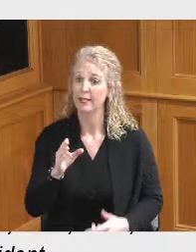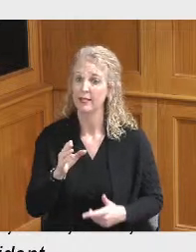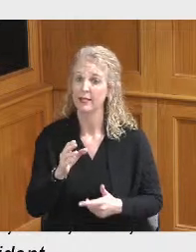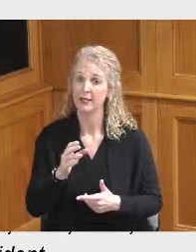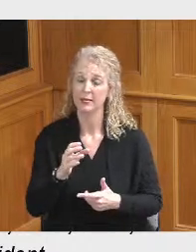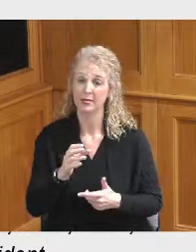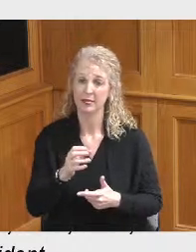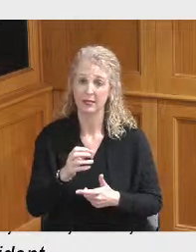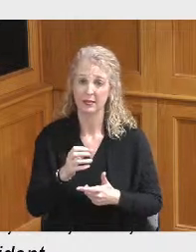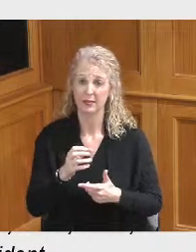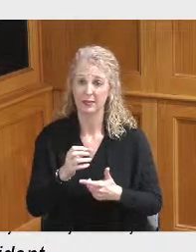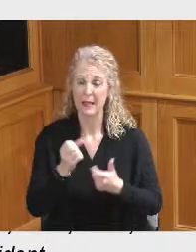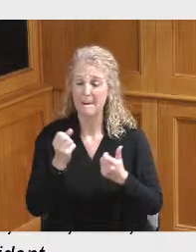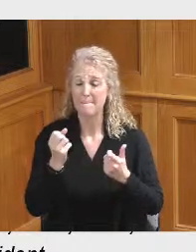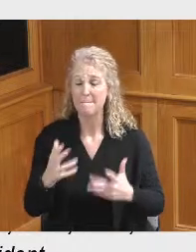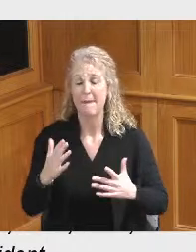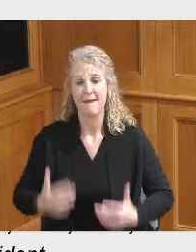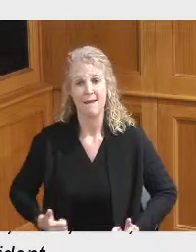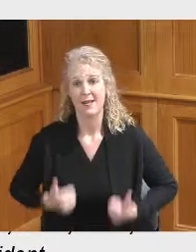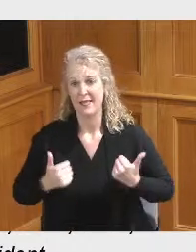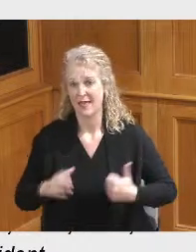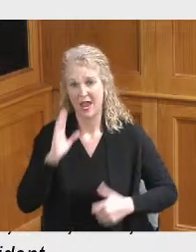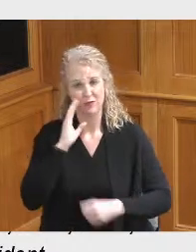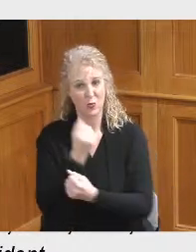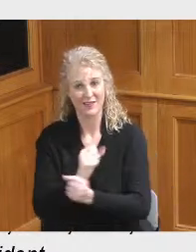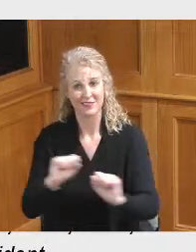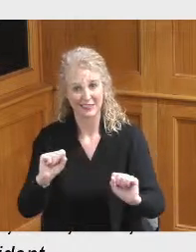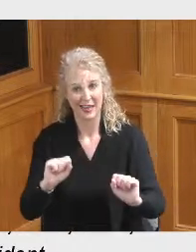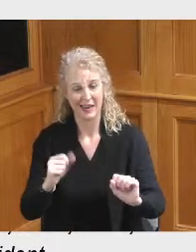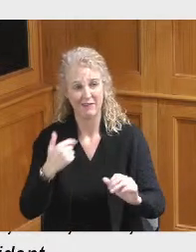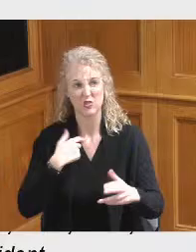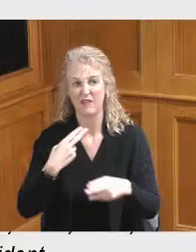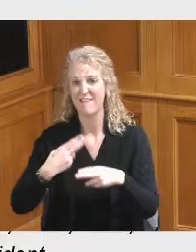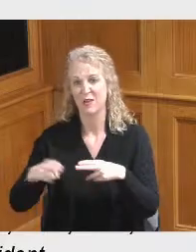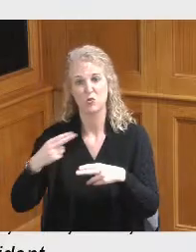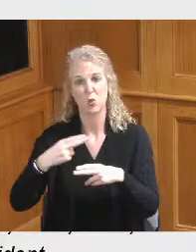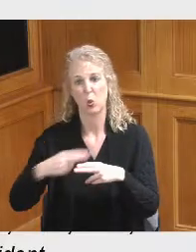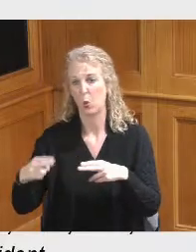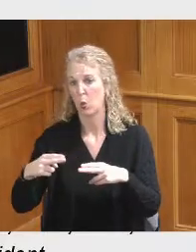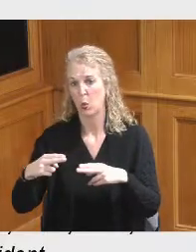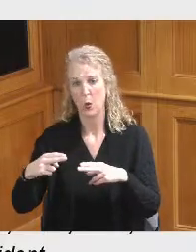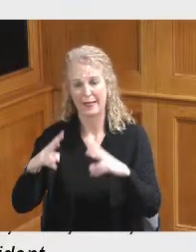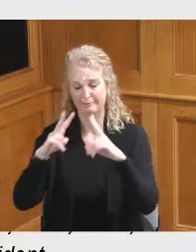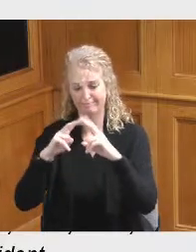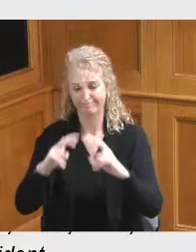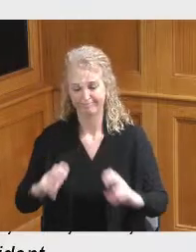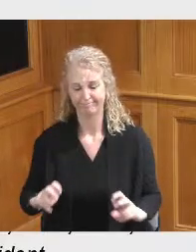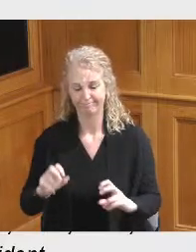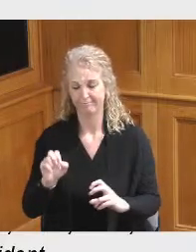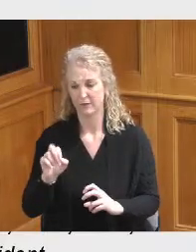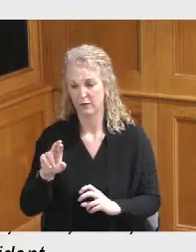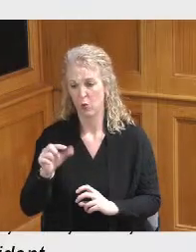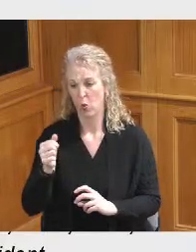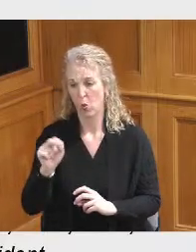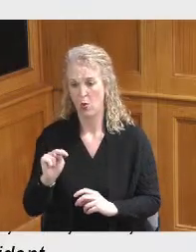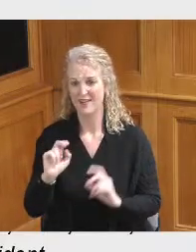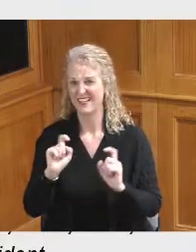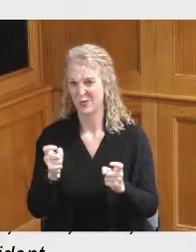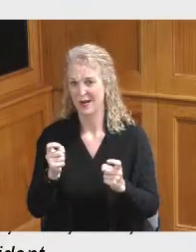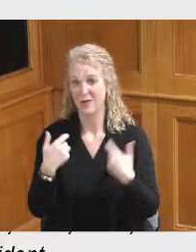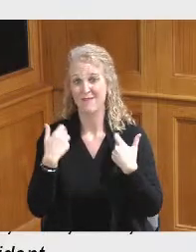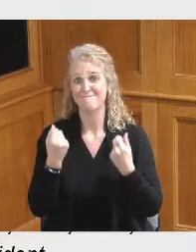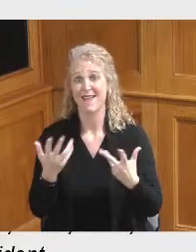many lives here in Hamilton County. So we've prepared for you a quick look into the need for organ donation, and we have many partners here with us